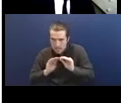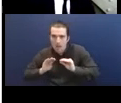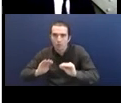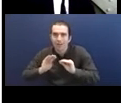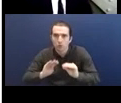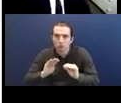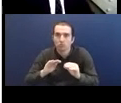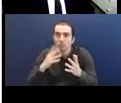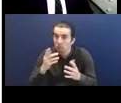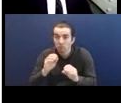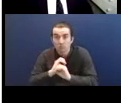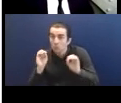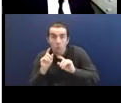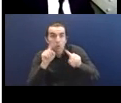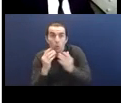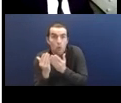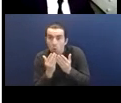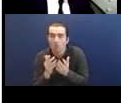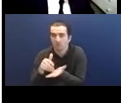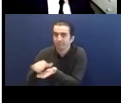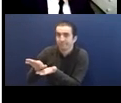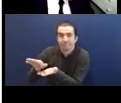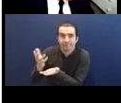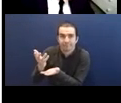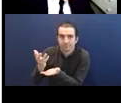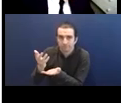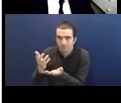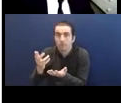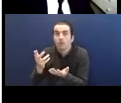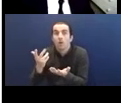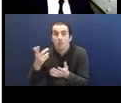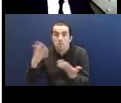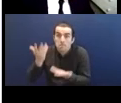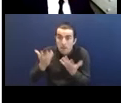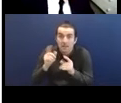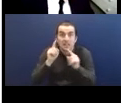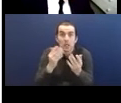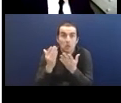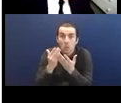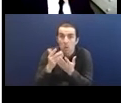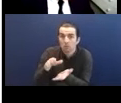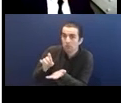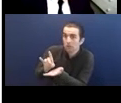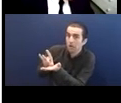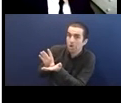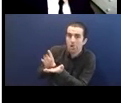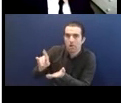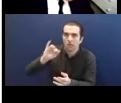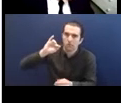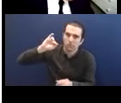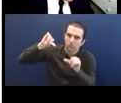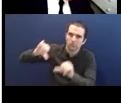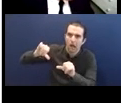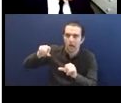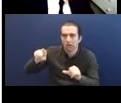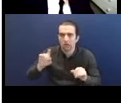at all, and then we sent them to separate schools which worked at the pace of those children and gave them the support that they needed. The problem was they had